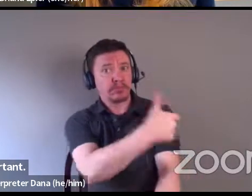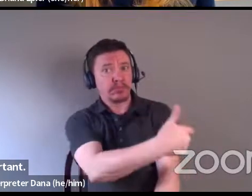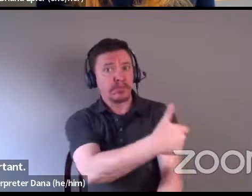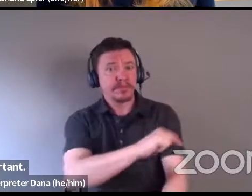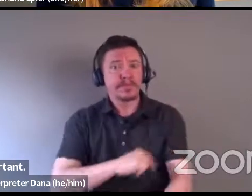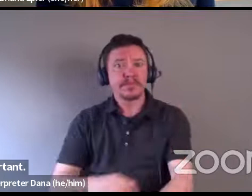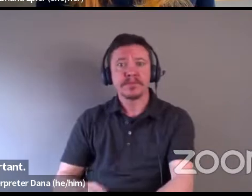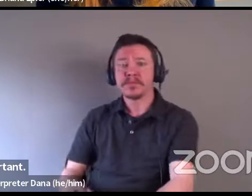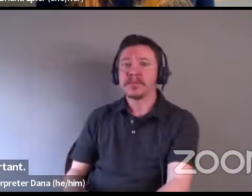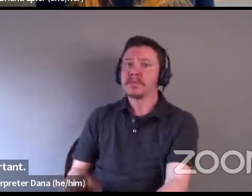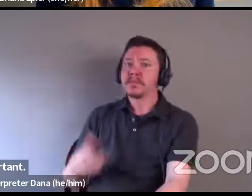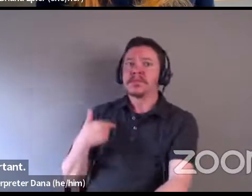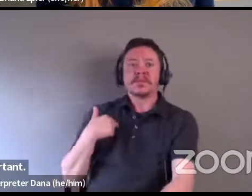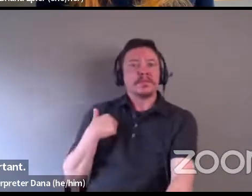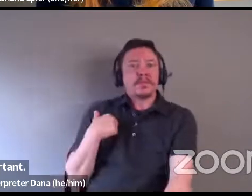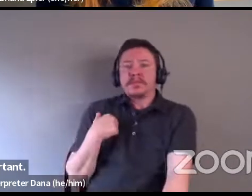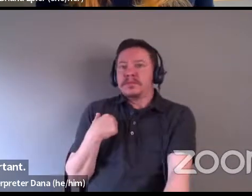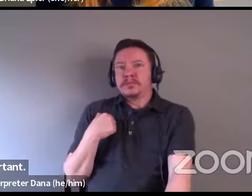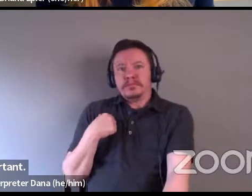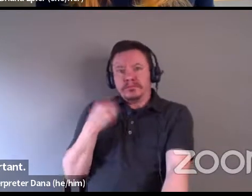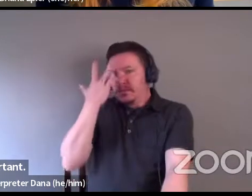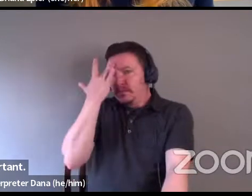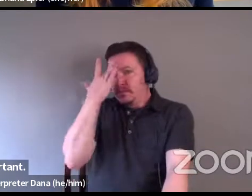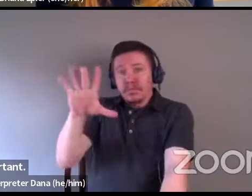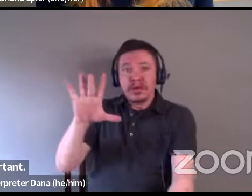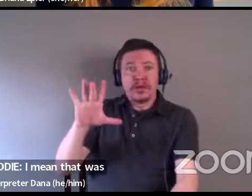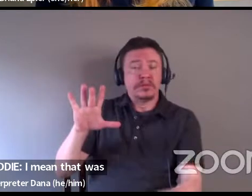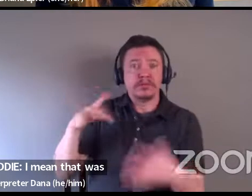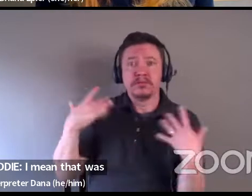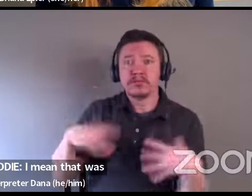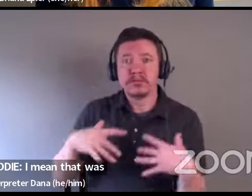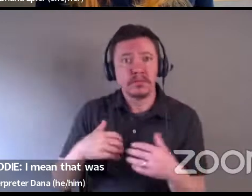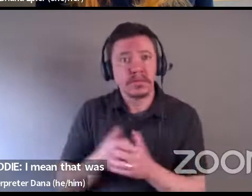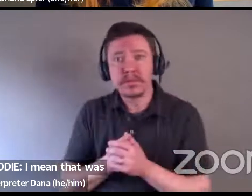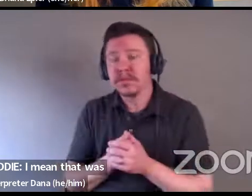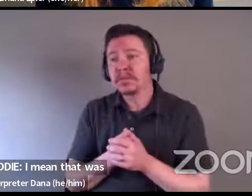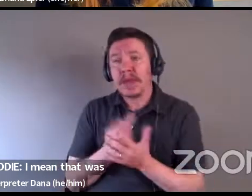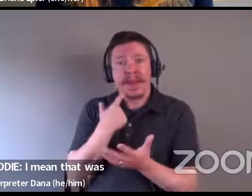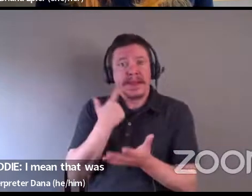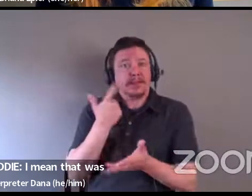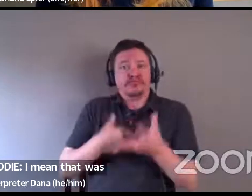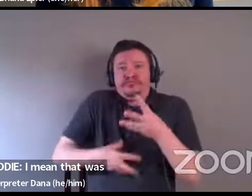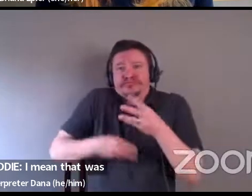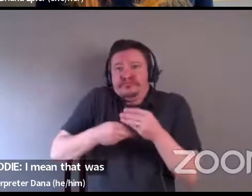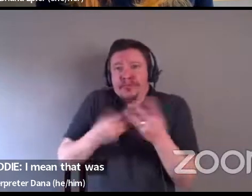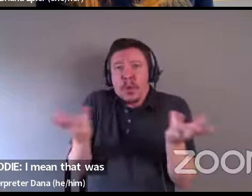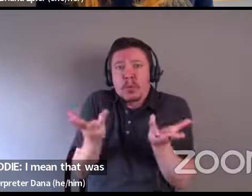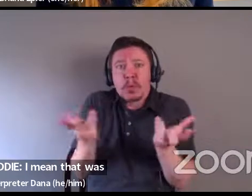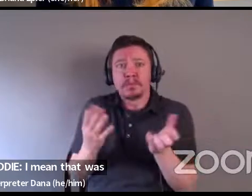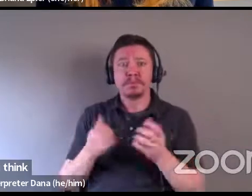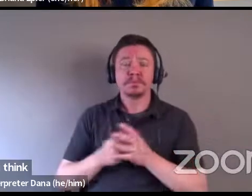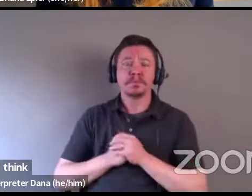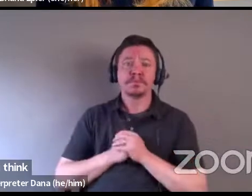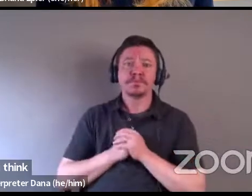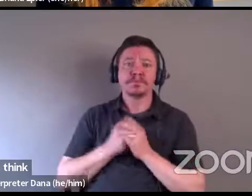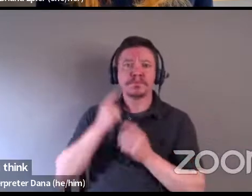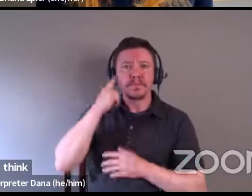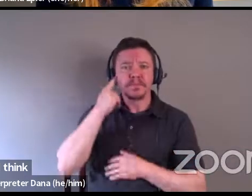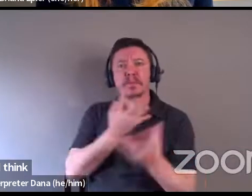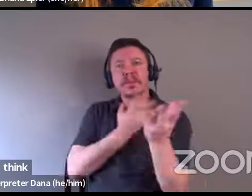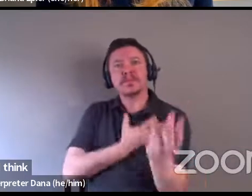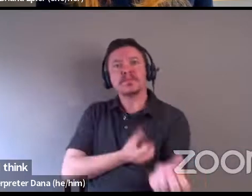I mean, that was so brilliant, Eleanor. I think maybe what I'll just add is that I think